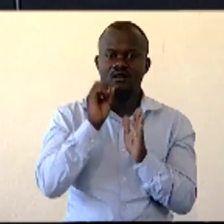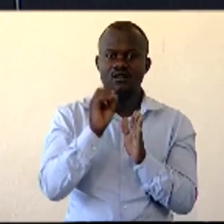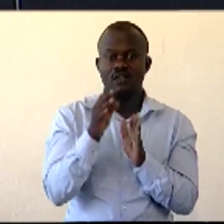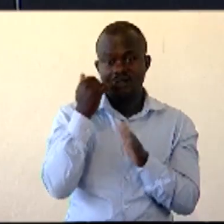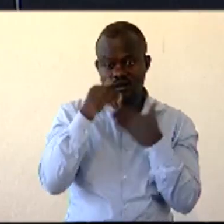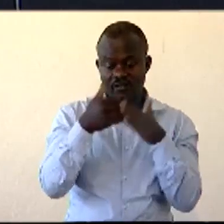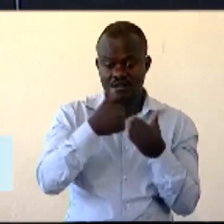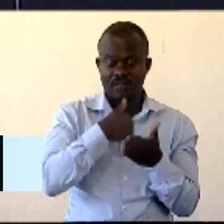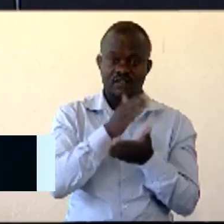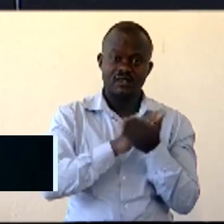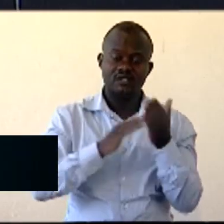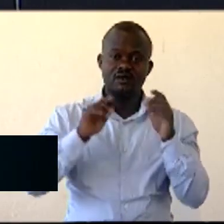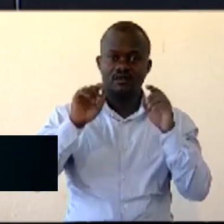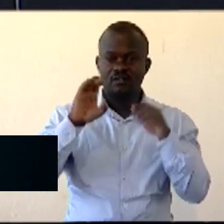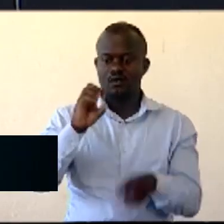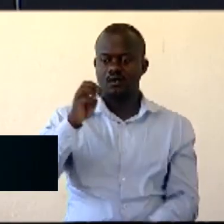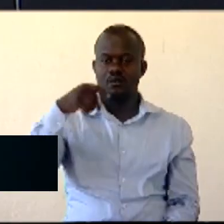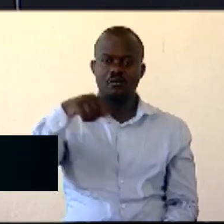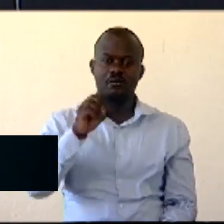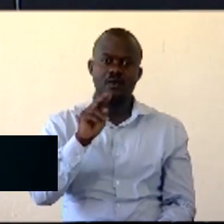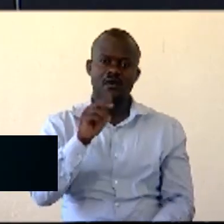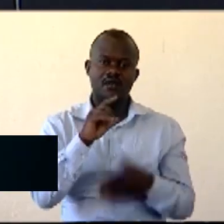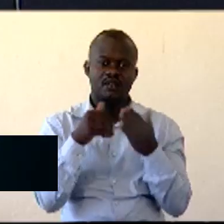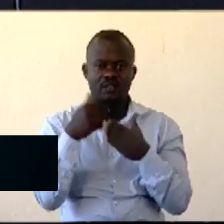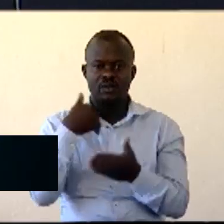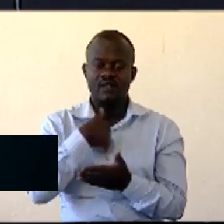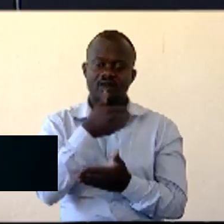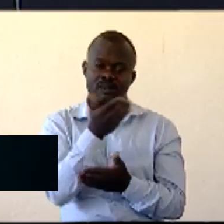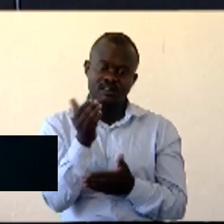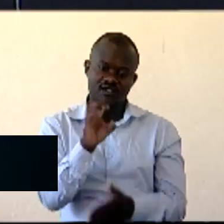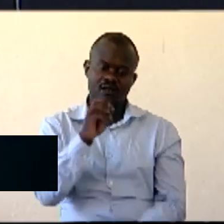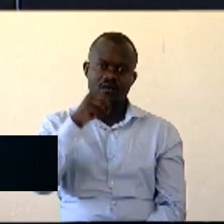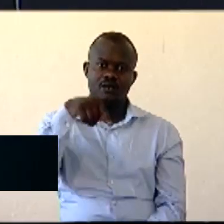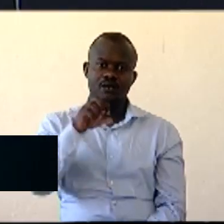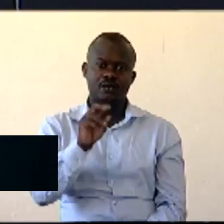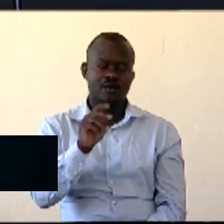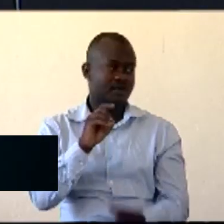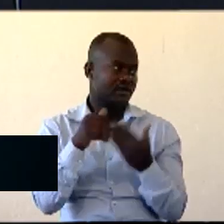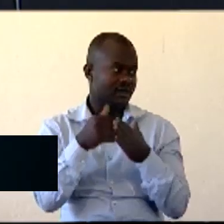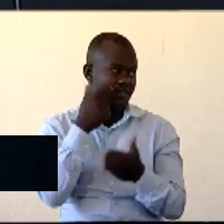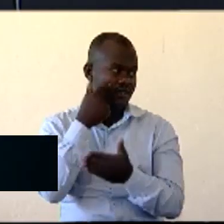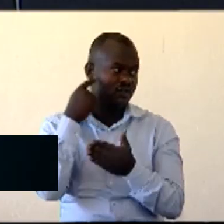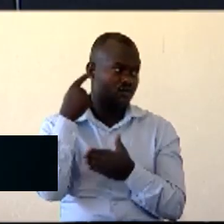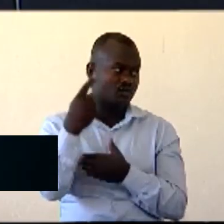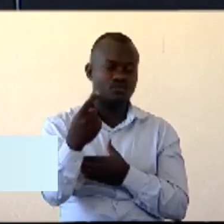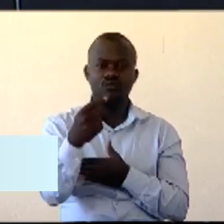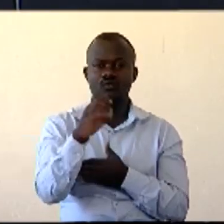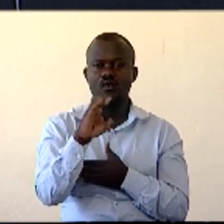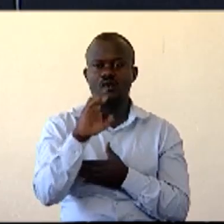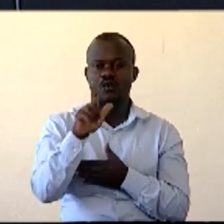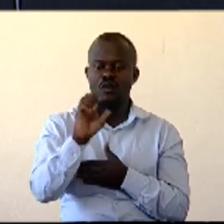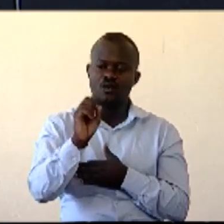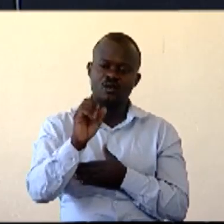this compound, and then we have this compound, these are two chlorides of iron. Iron has